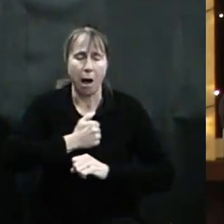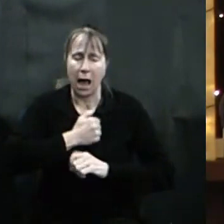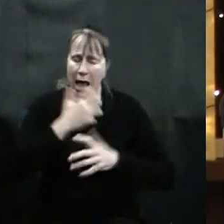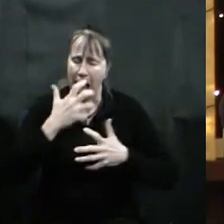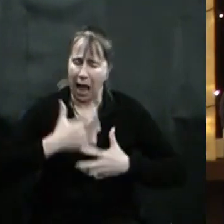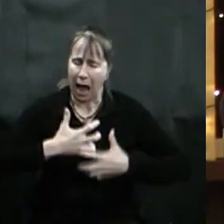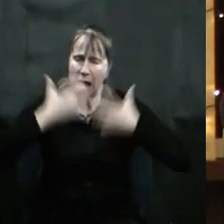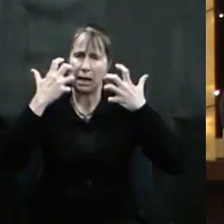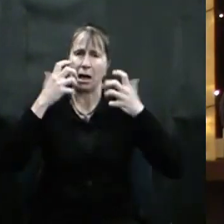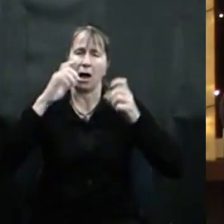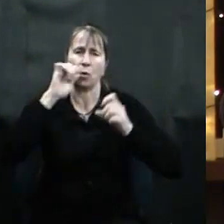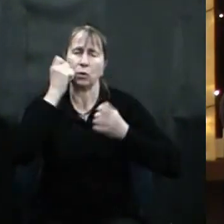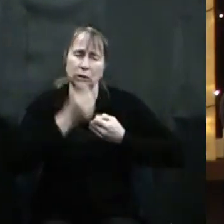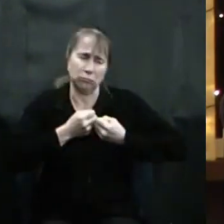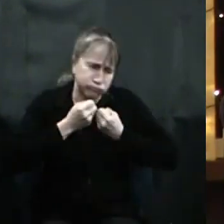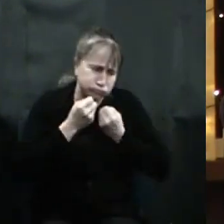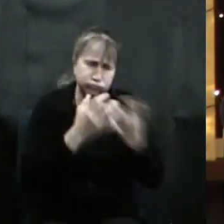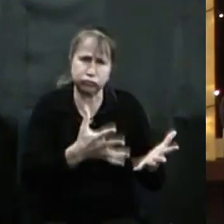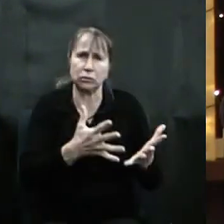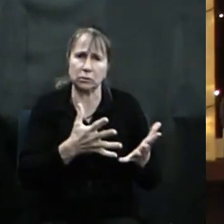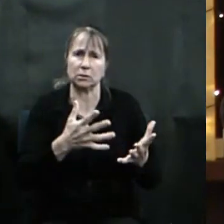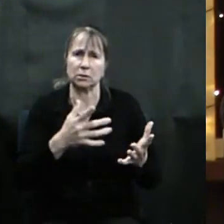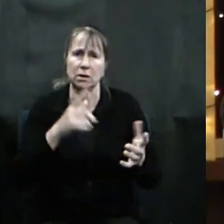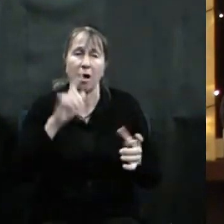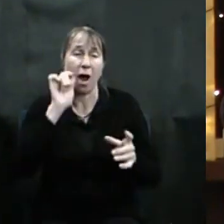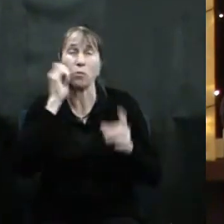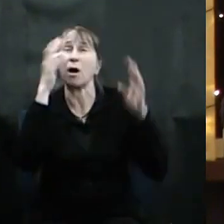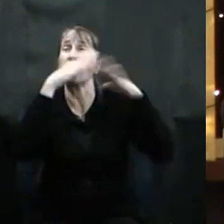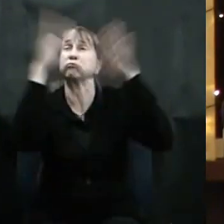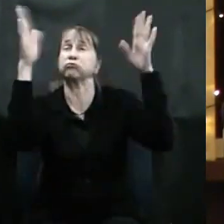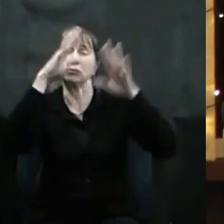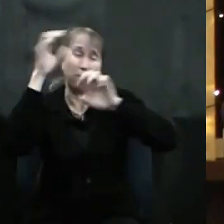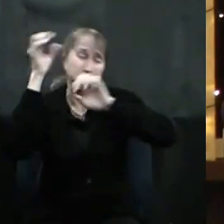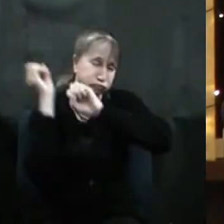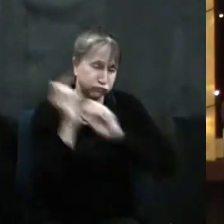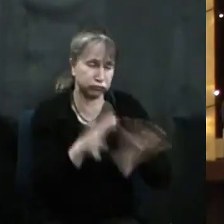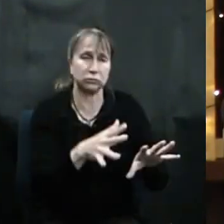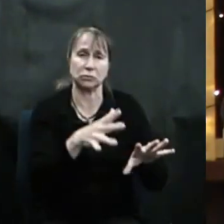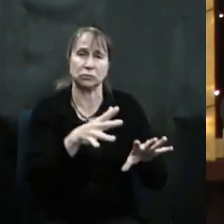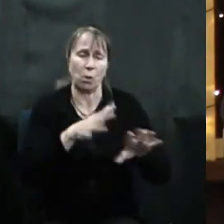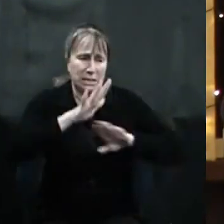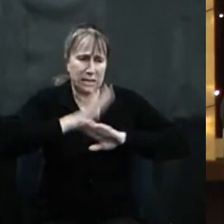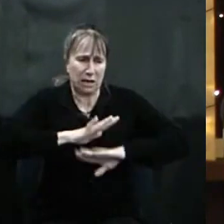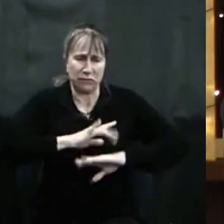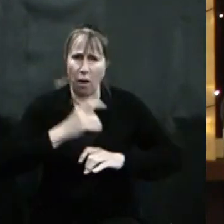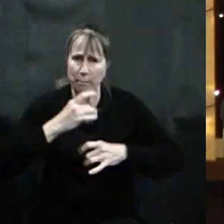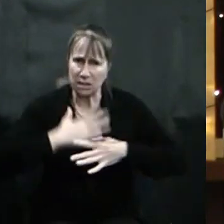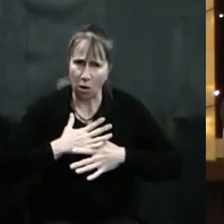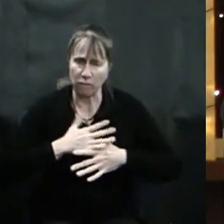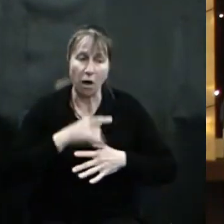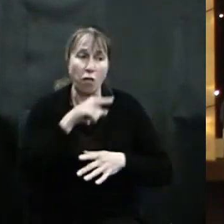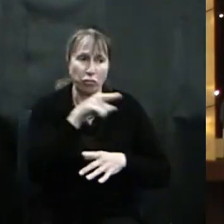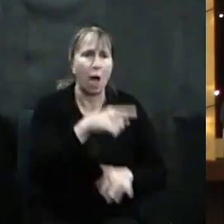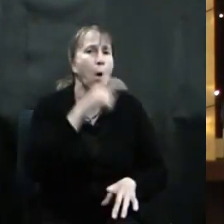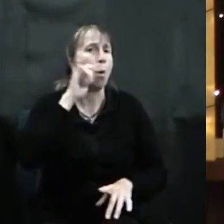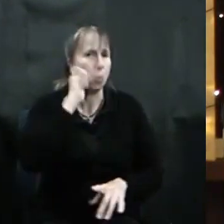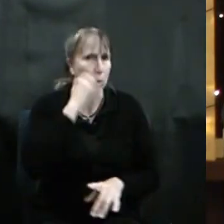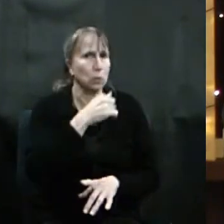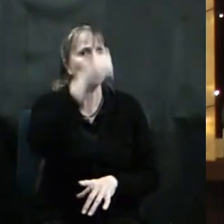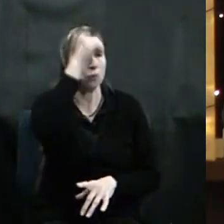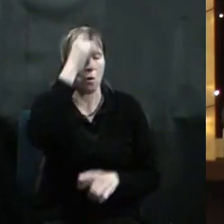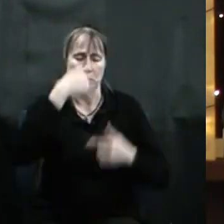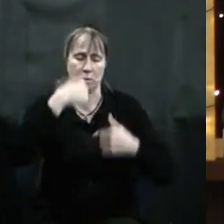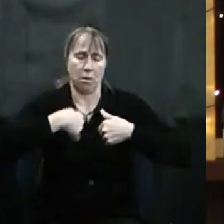itself, and I will vent my fury upon them and satisfy myself, and they shall know that I am the